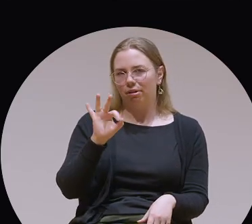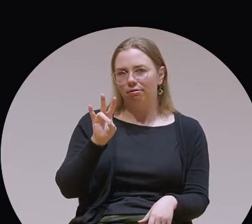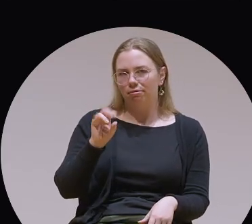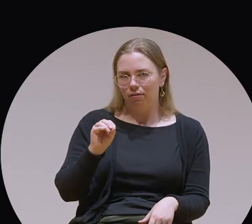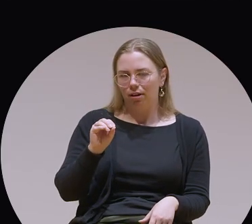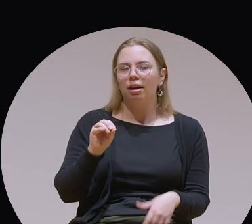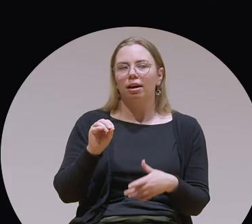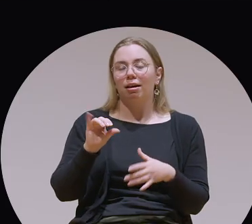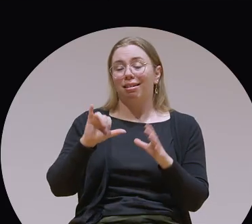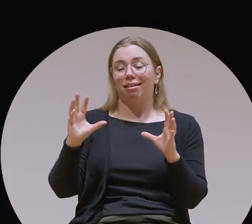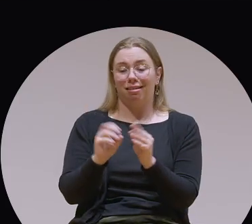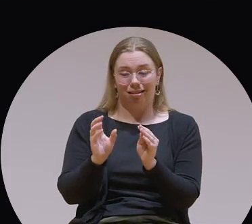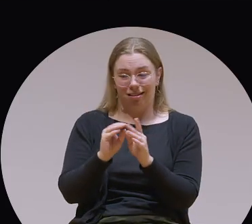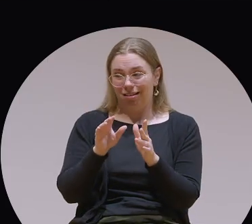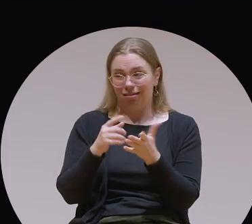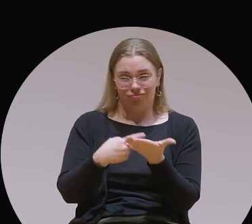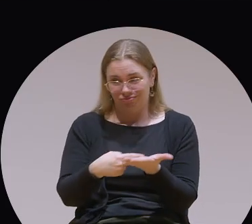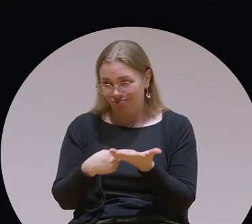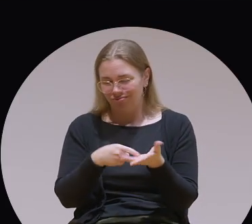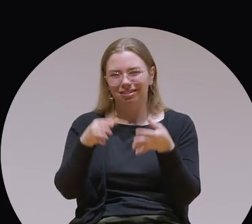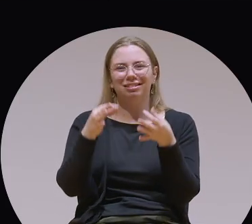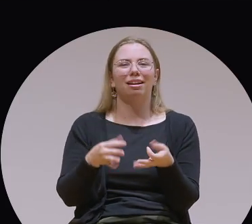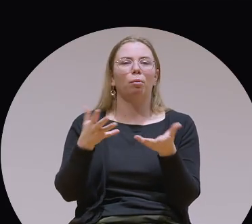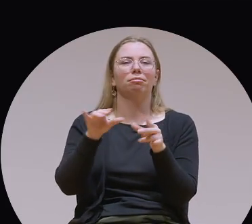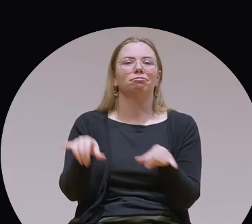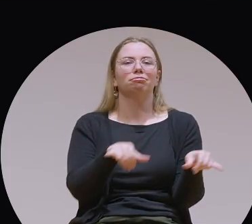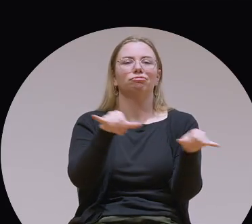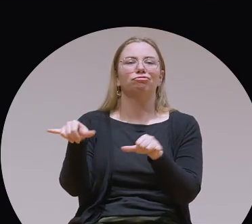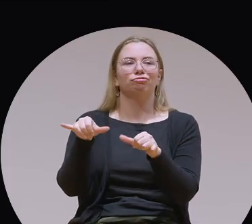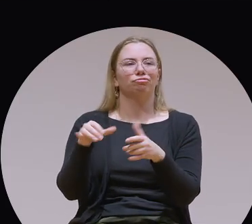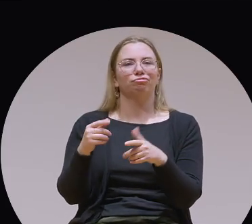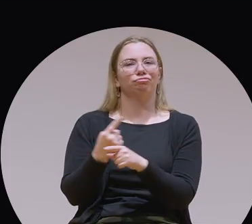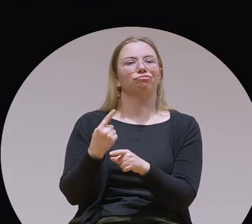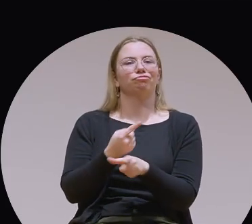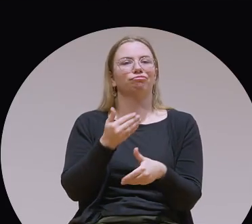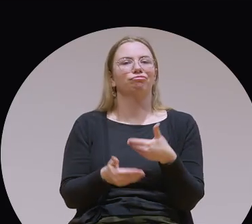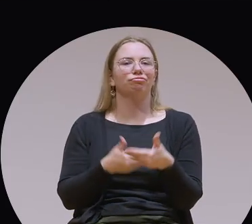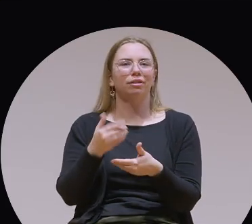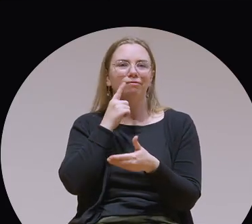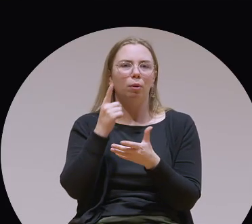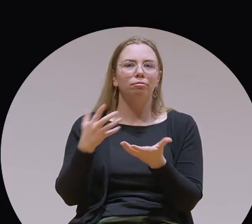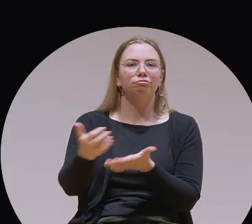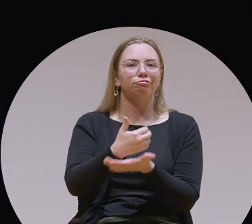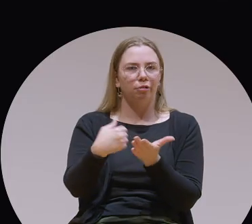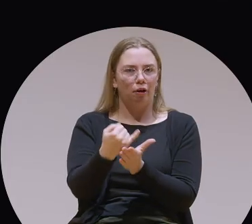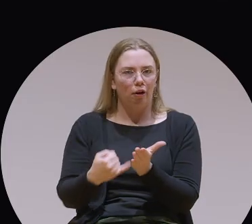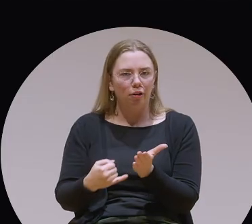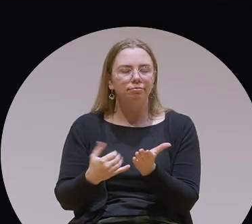for the transactions in ancient works of art. So what I'm doing with my colleagues is looking at